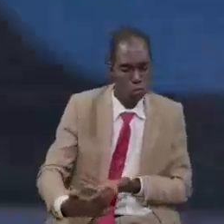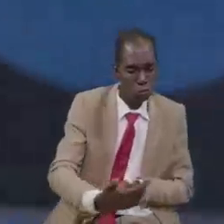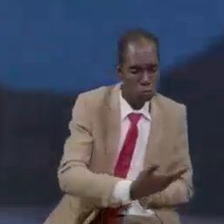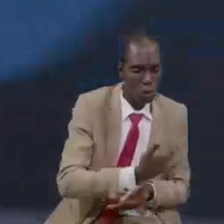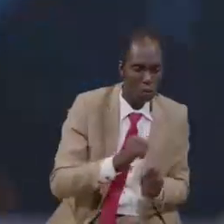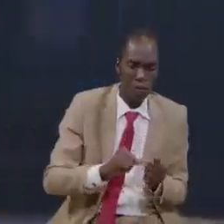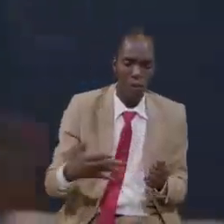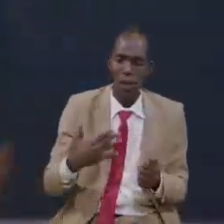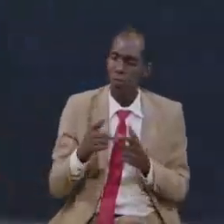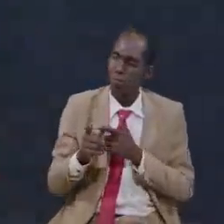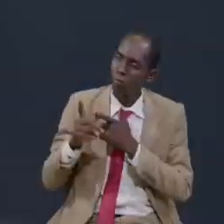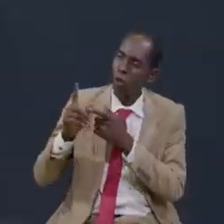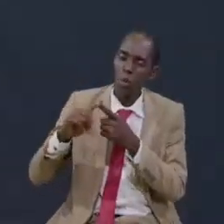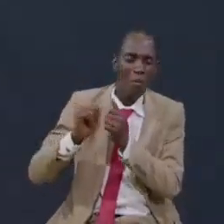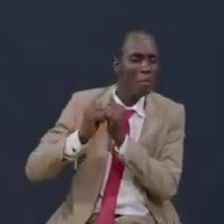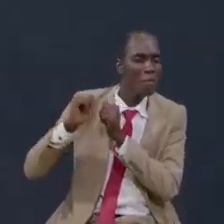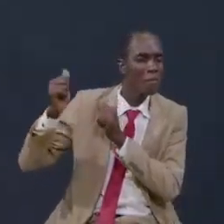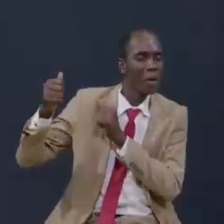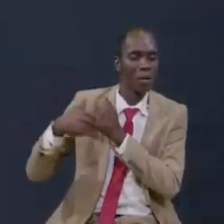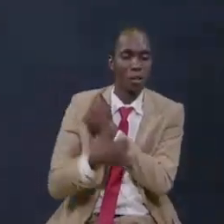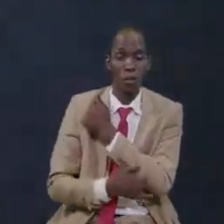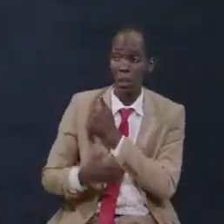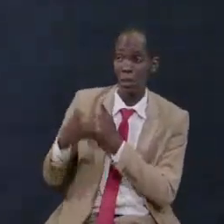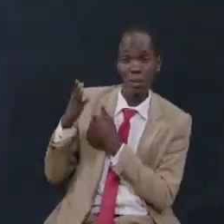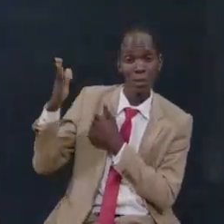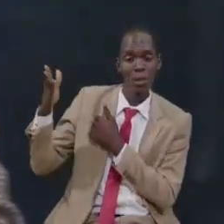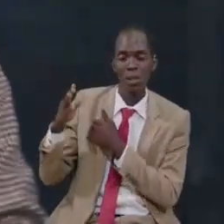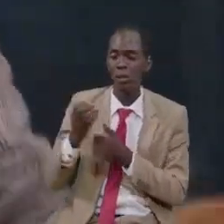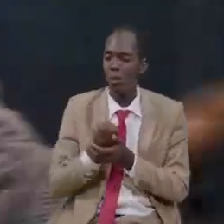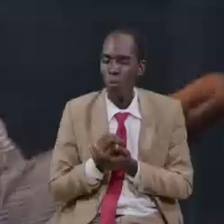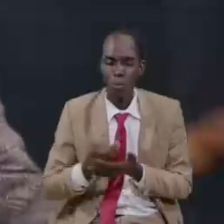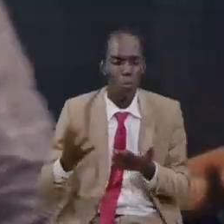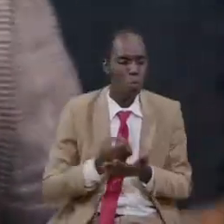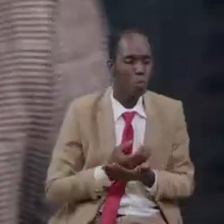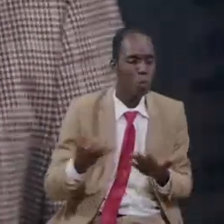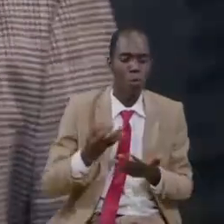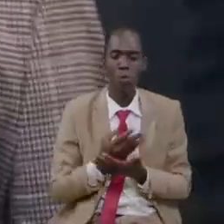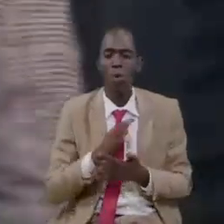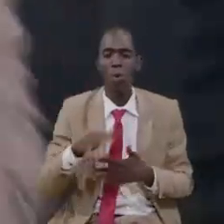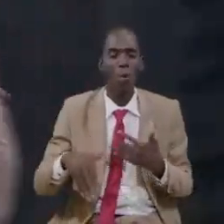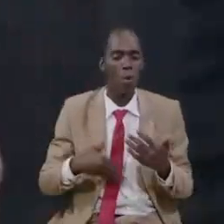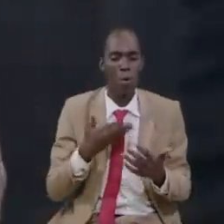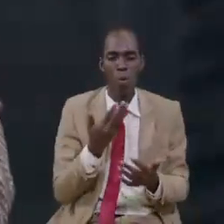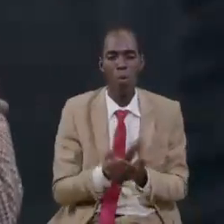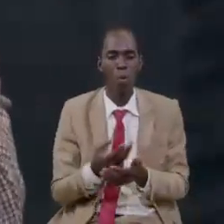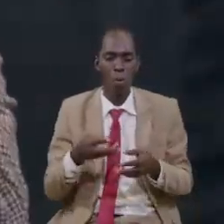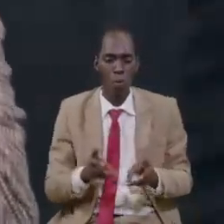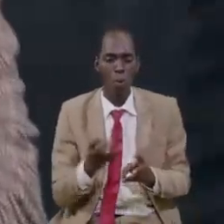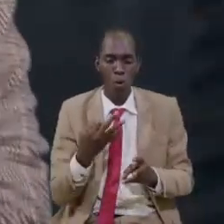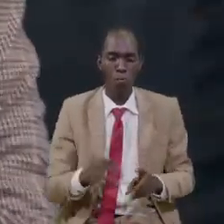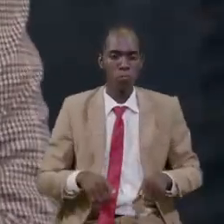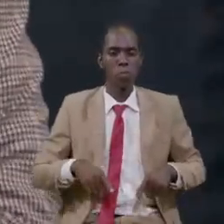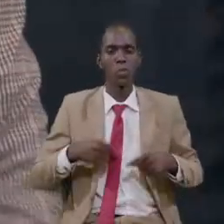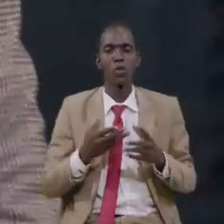And there he wasted all his livelihood by riotous living